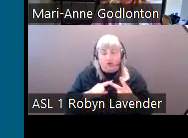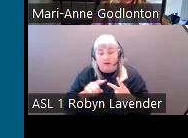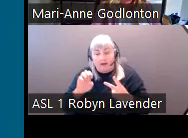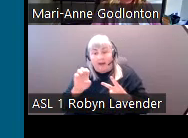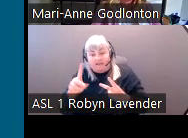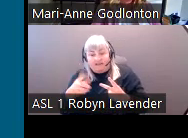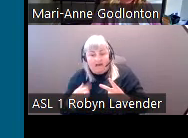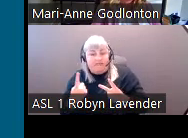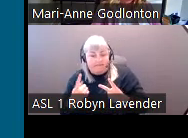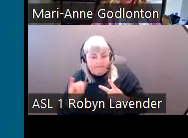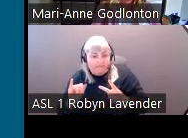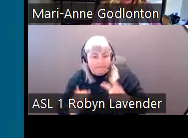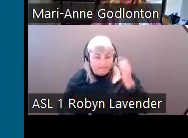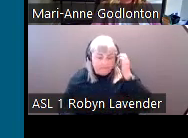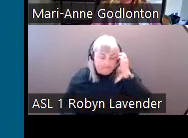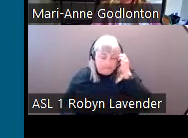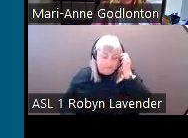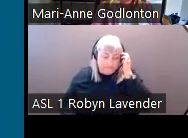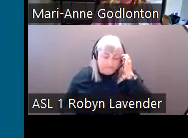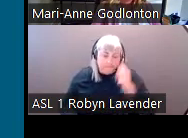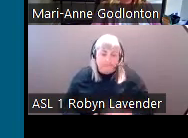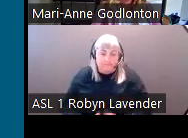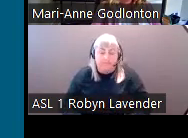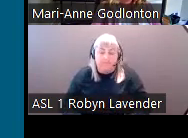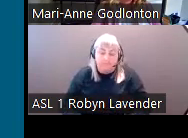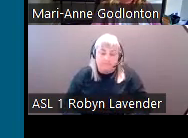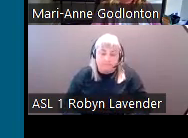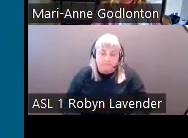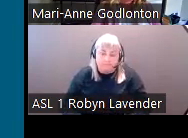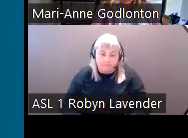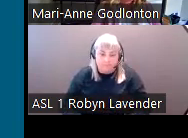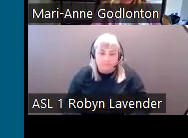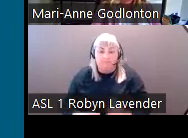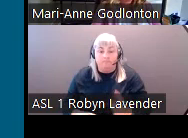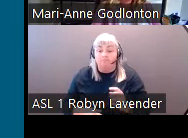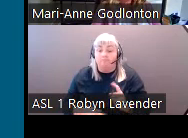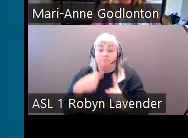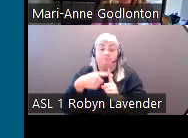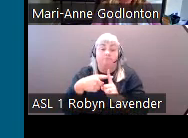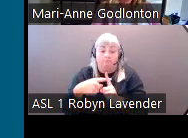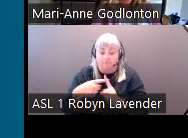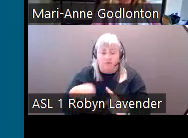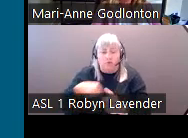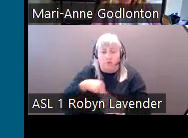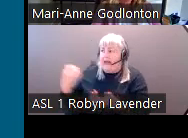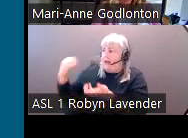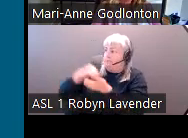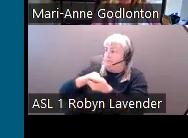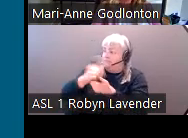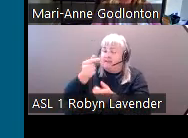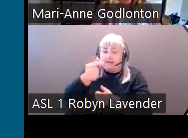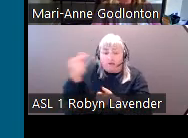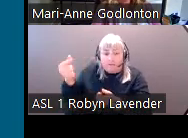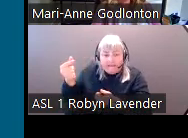And, you know, even further to that, we're looking, working with the government right now to develop safe spaces